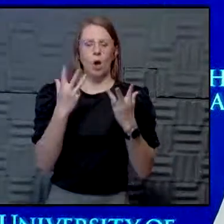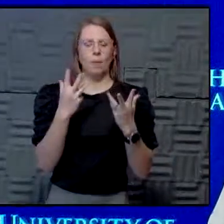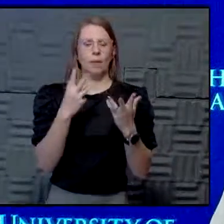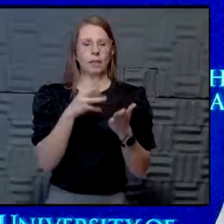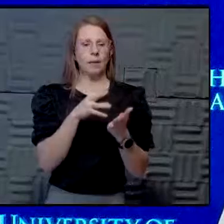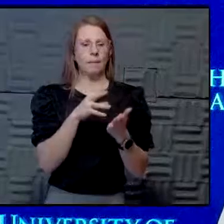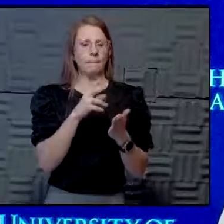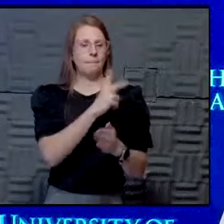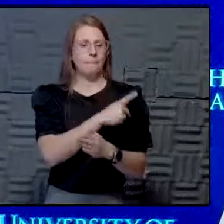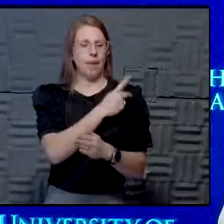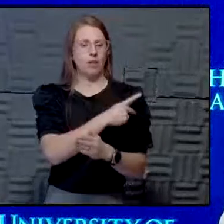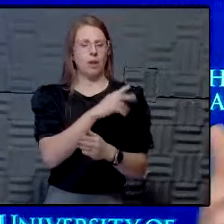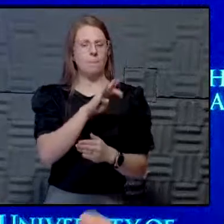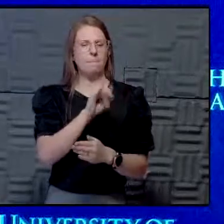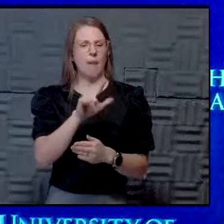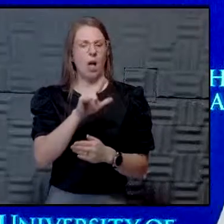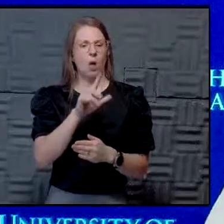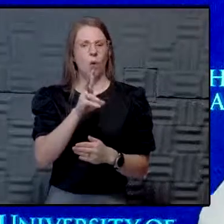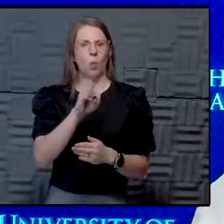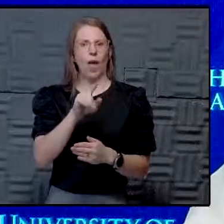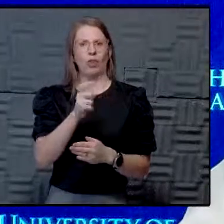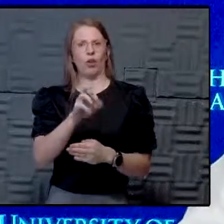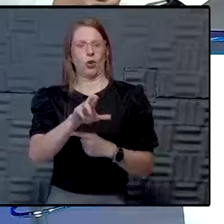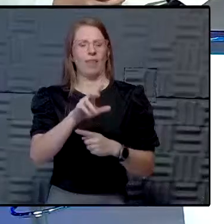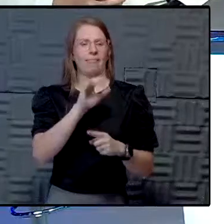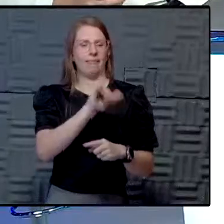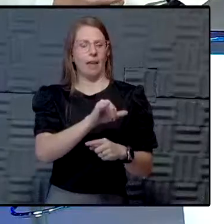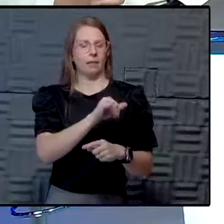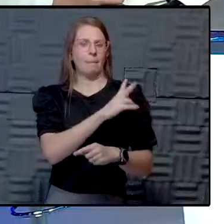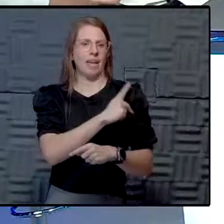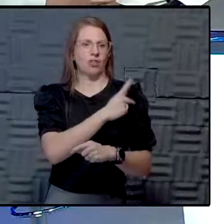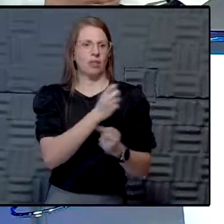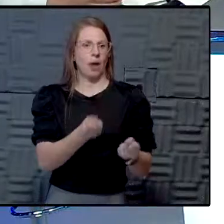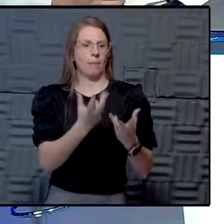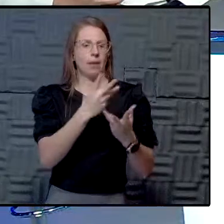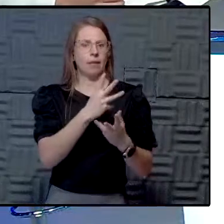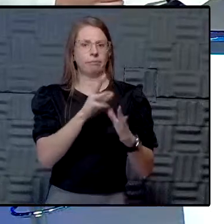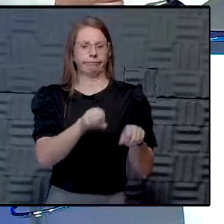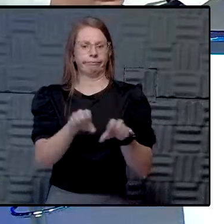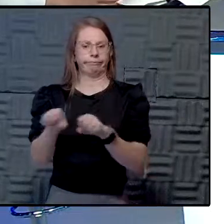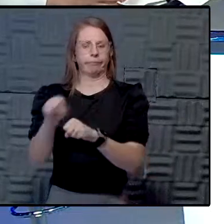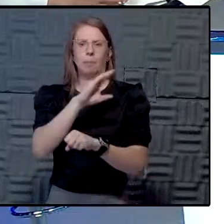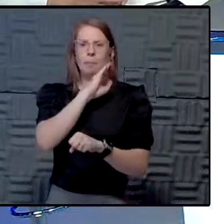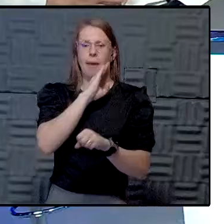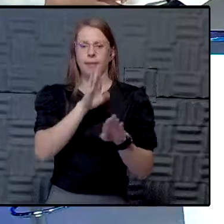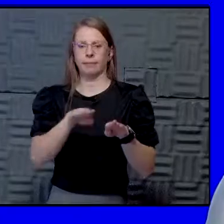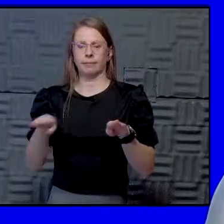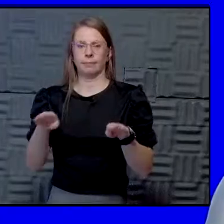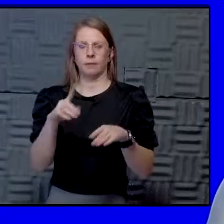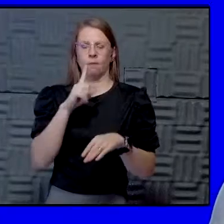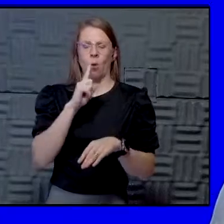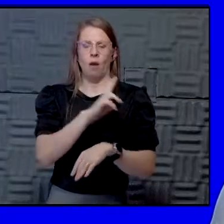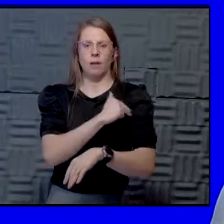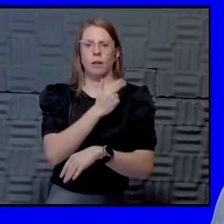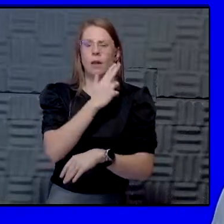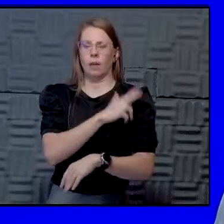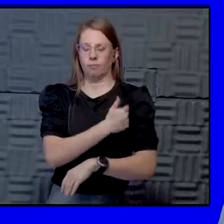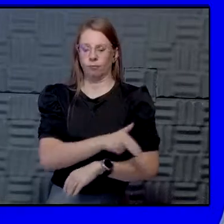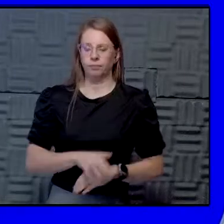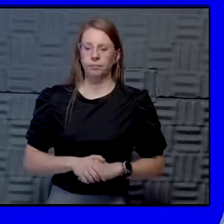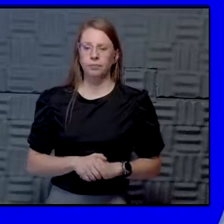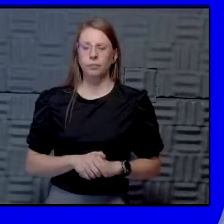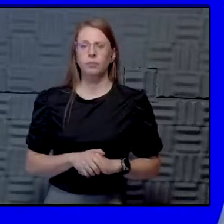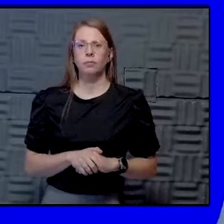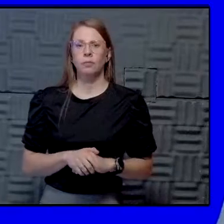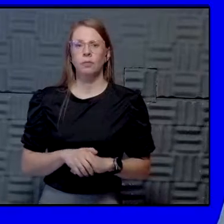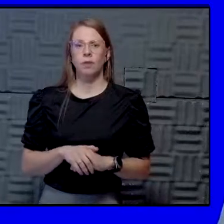beds is the bellwether, and we're clearly down. Yeah, and I'm glad you mentioned that because we were for a long time